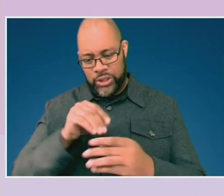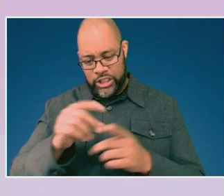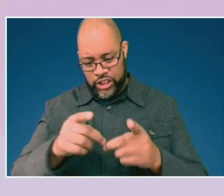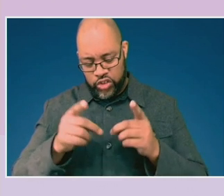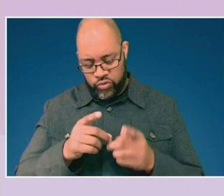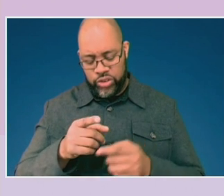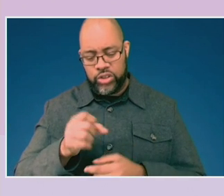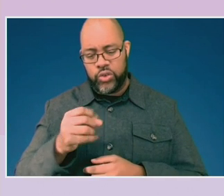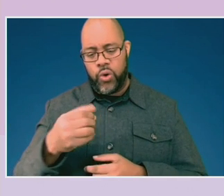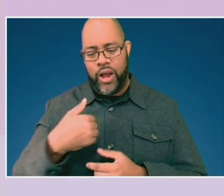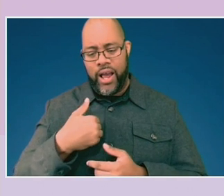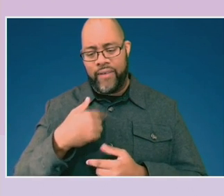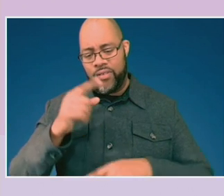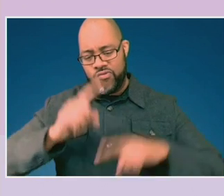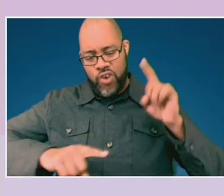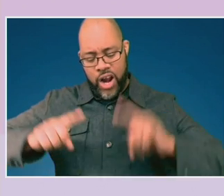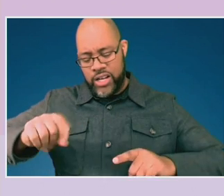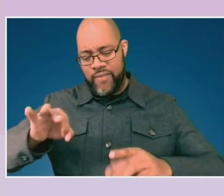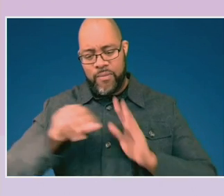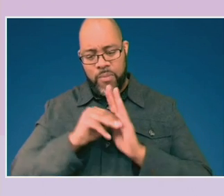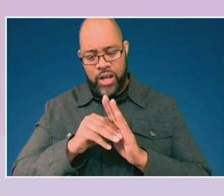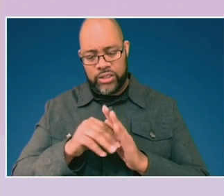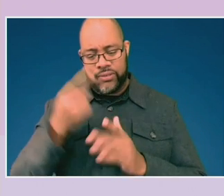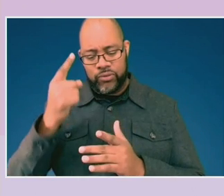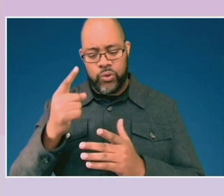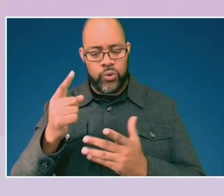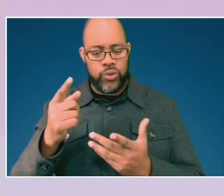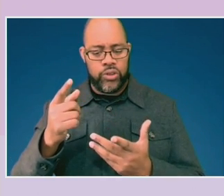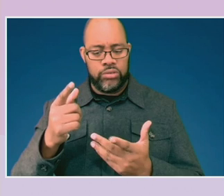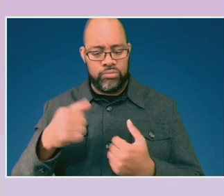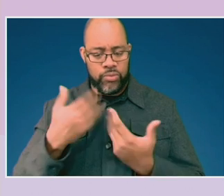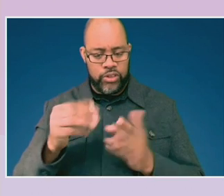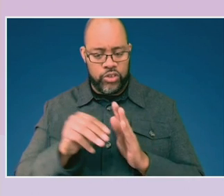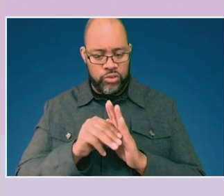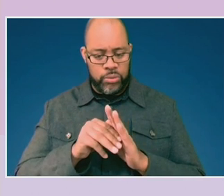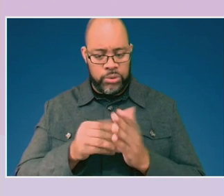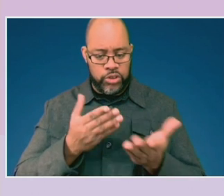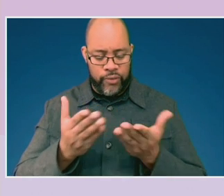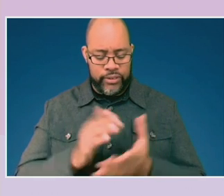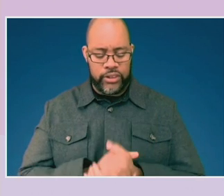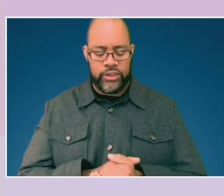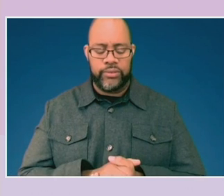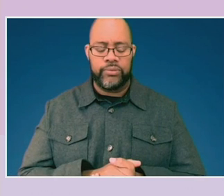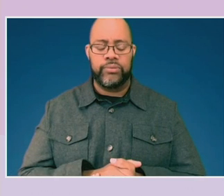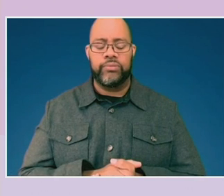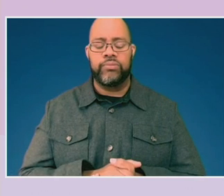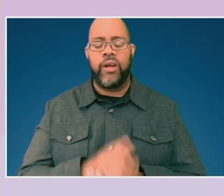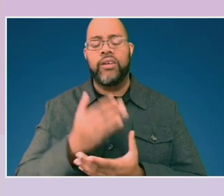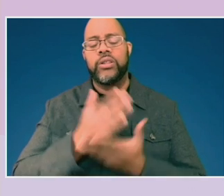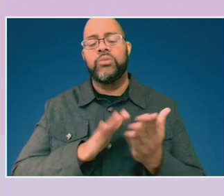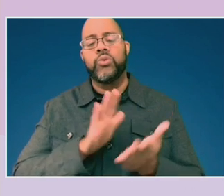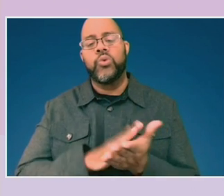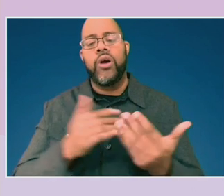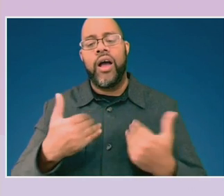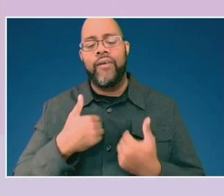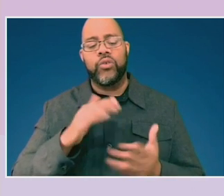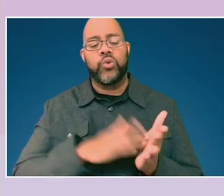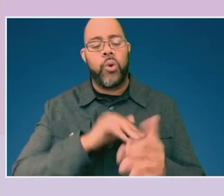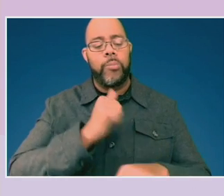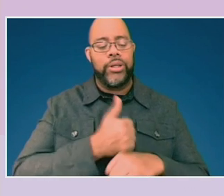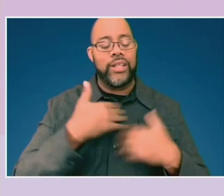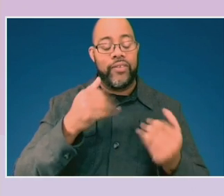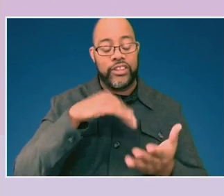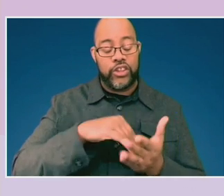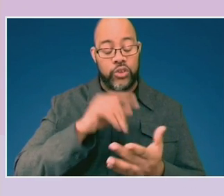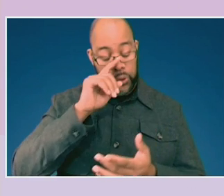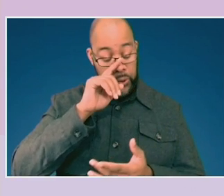do have a variety of models for provision of services. We have some schools that have school-based health centers. So that